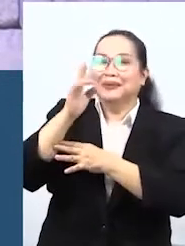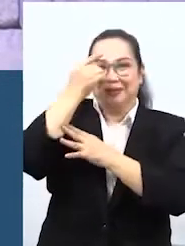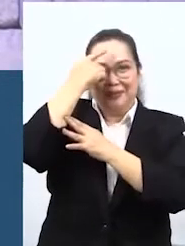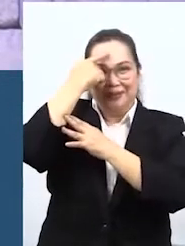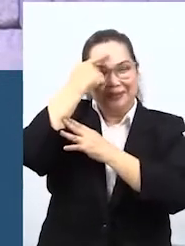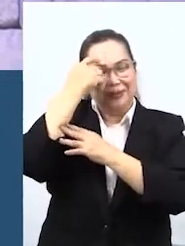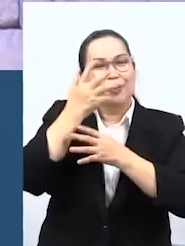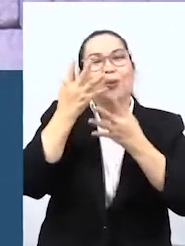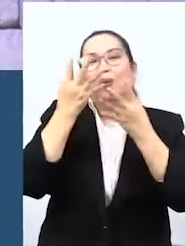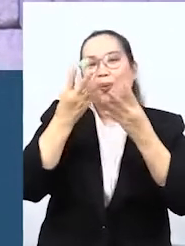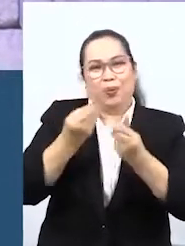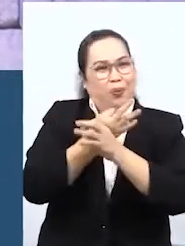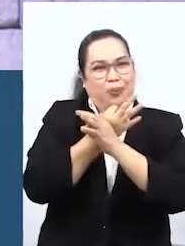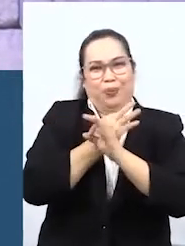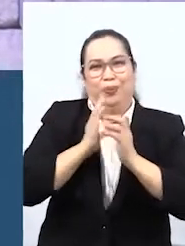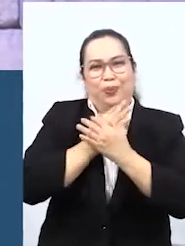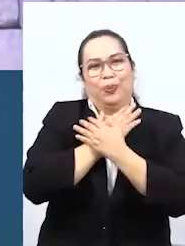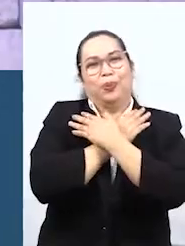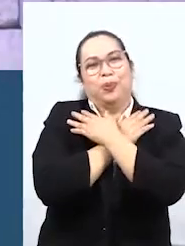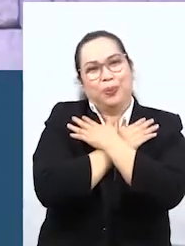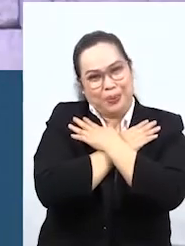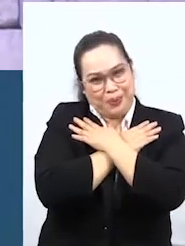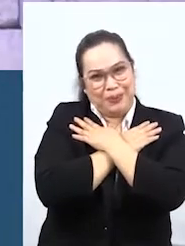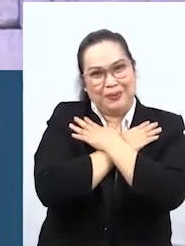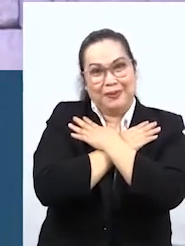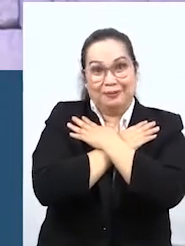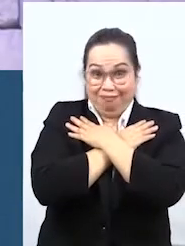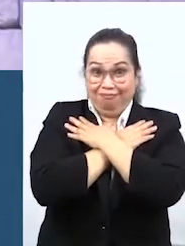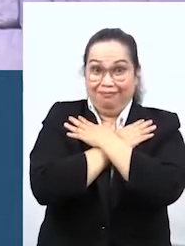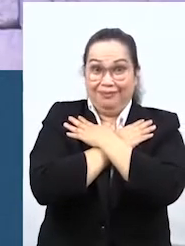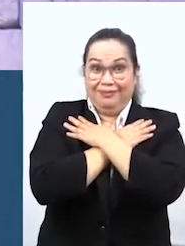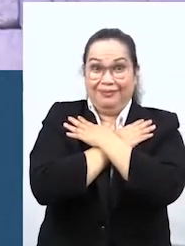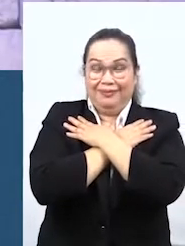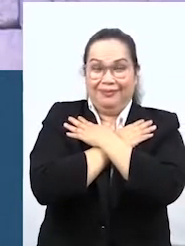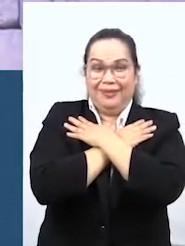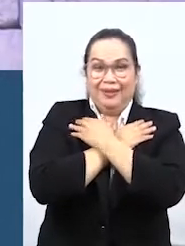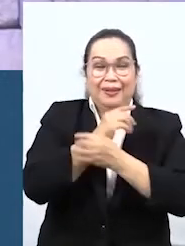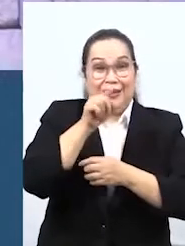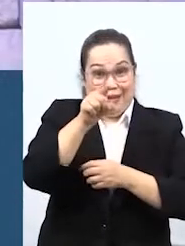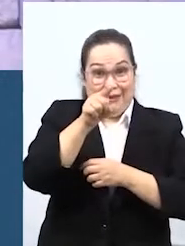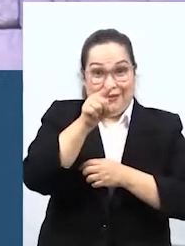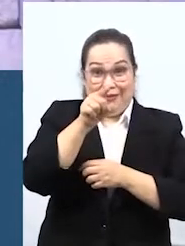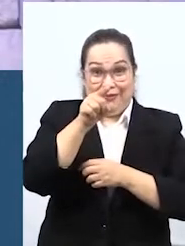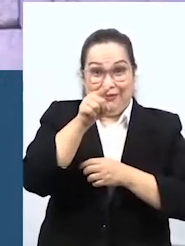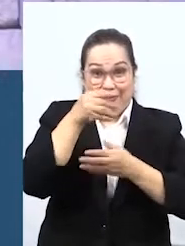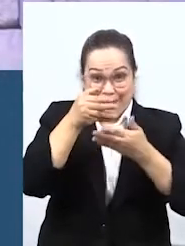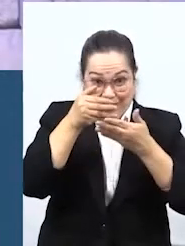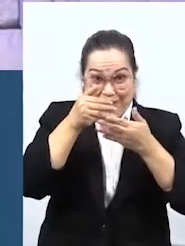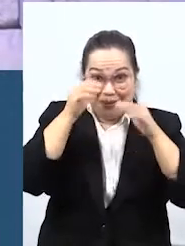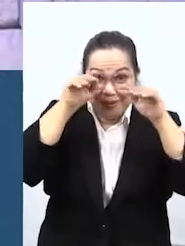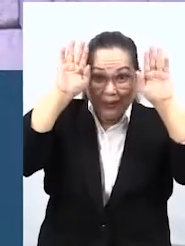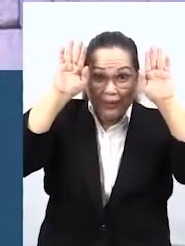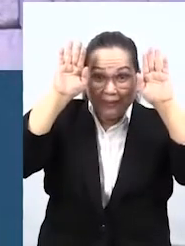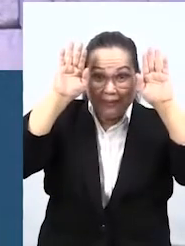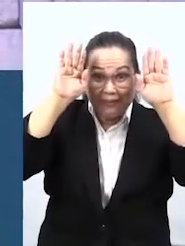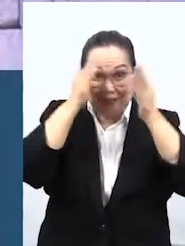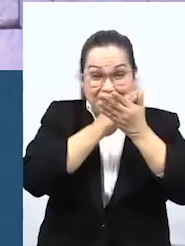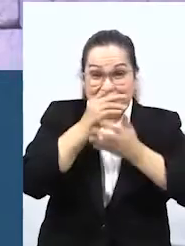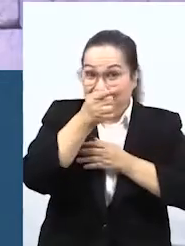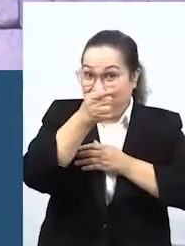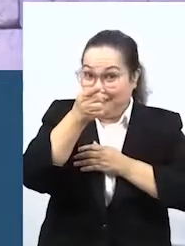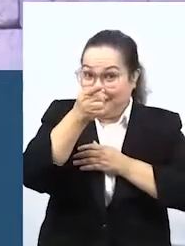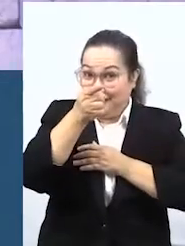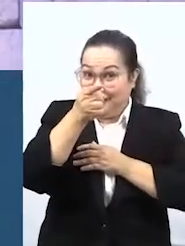relief and for help so if you're about to give up some of you Whether it's a